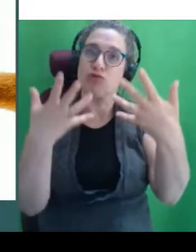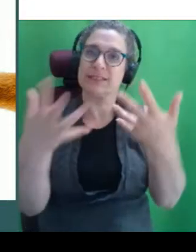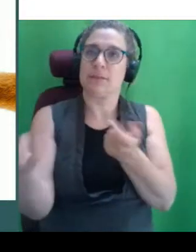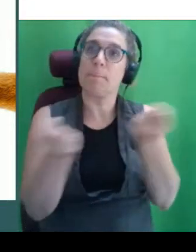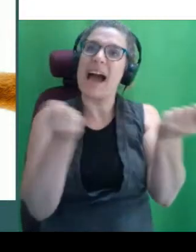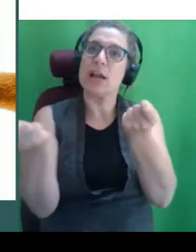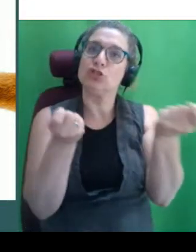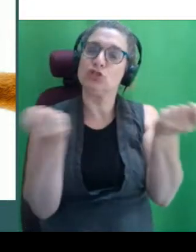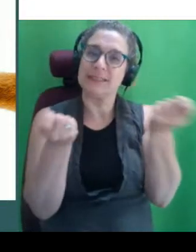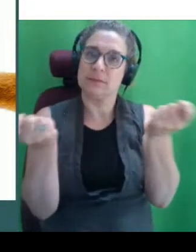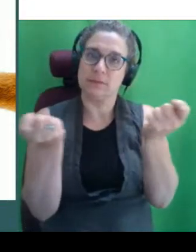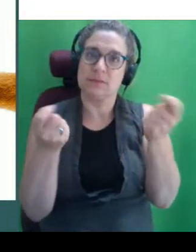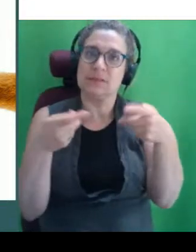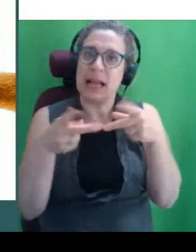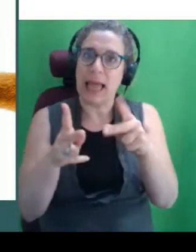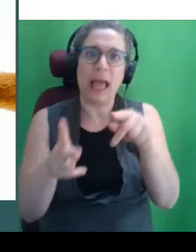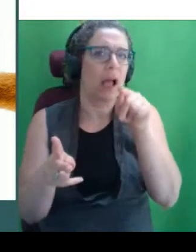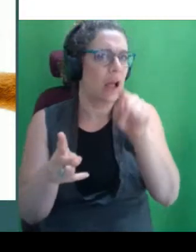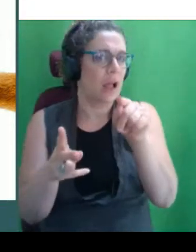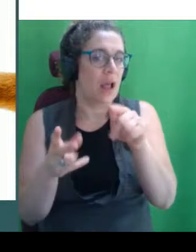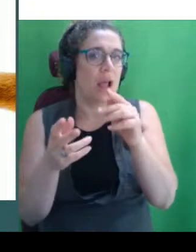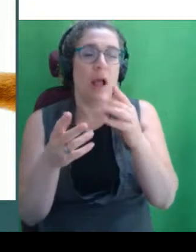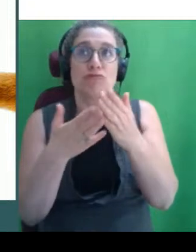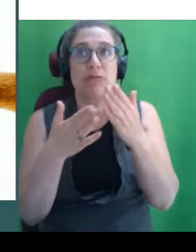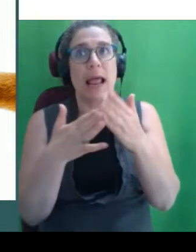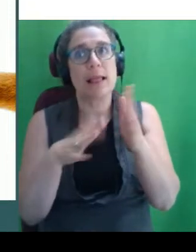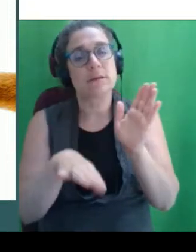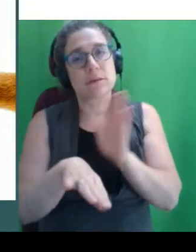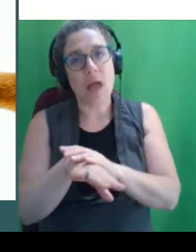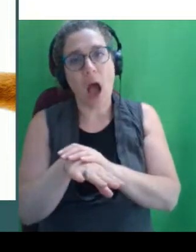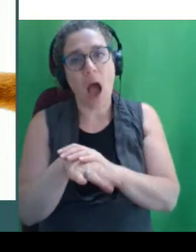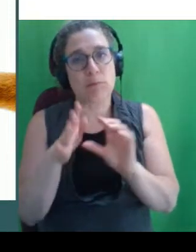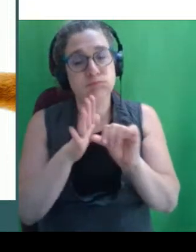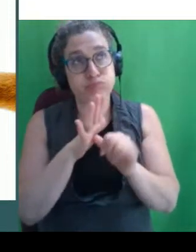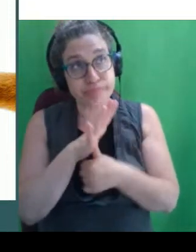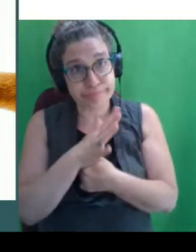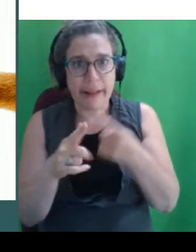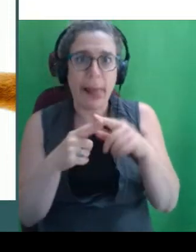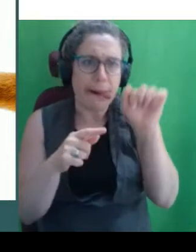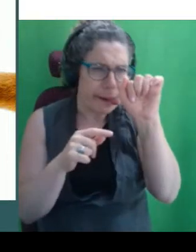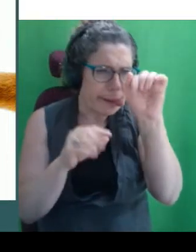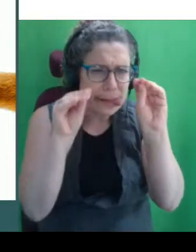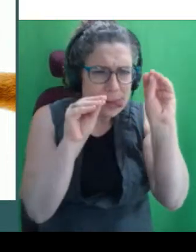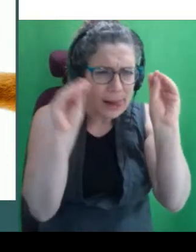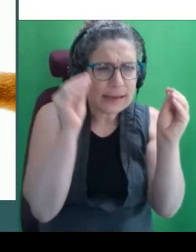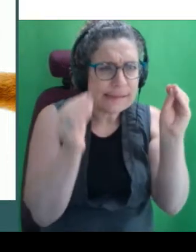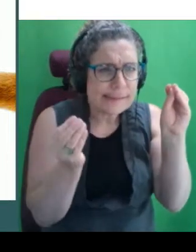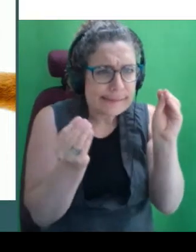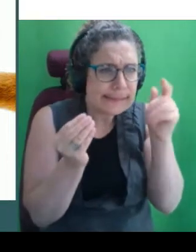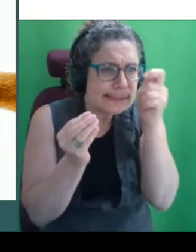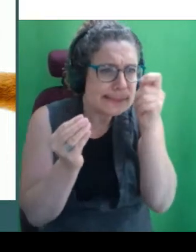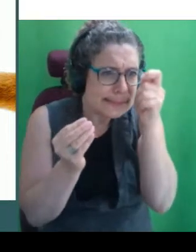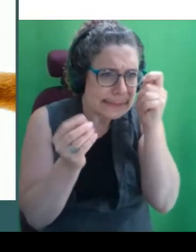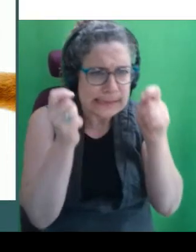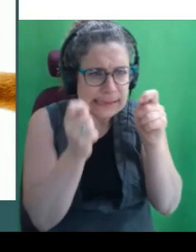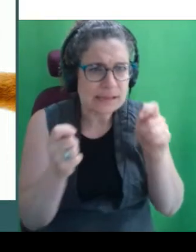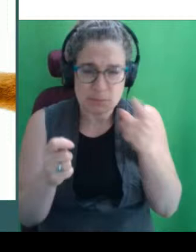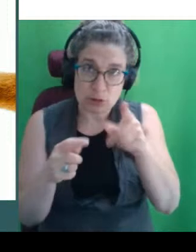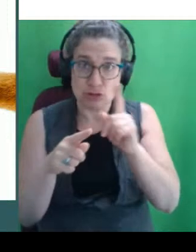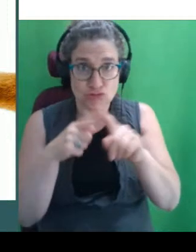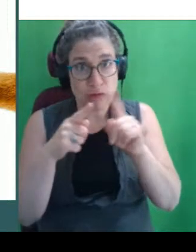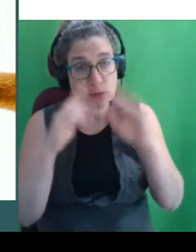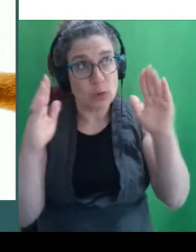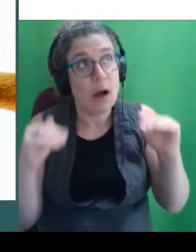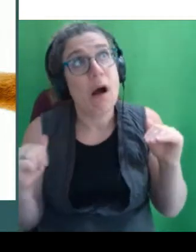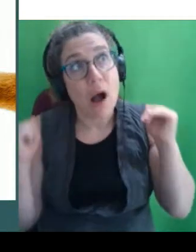are often very time consuming and very, very laborious as well, when you're trying to manage that level of cat allergy day